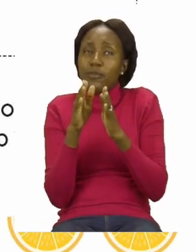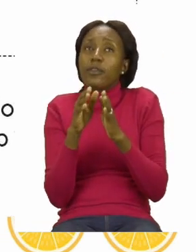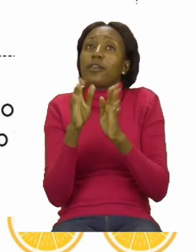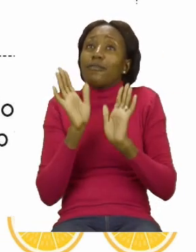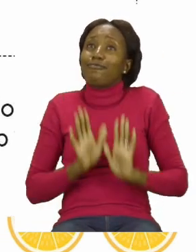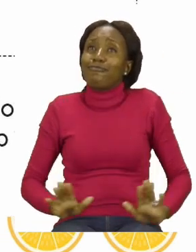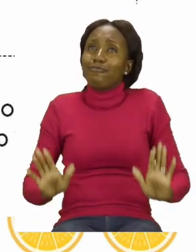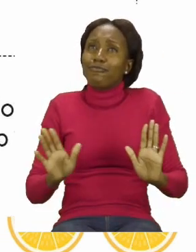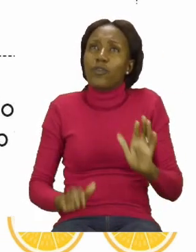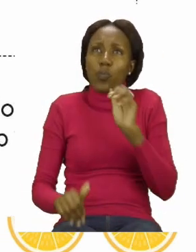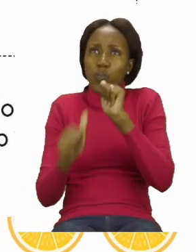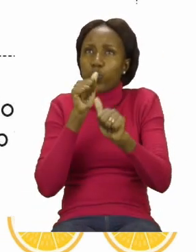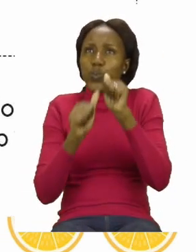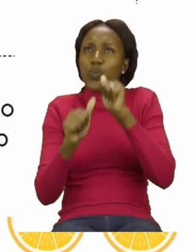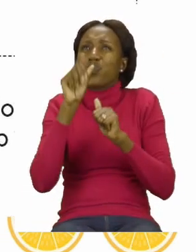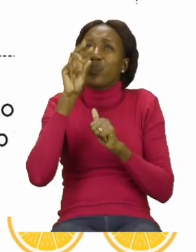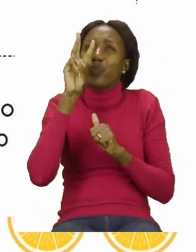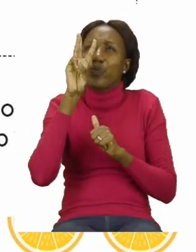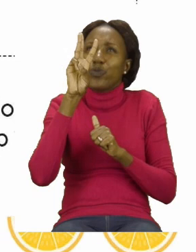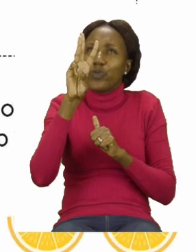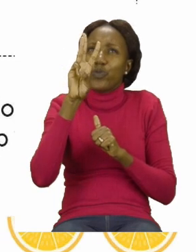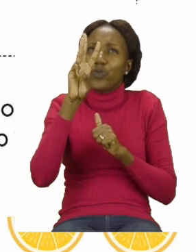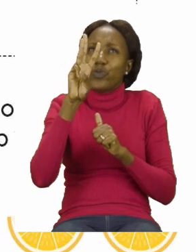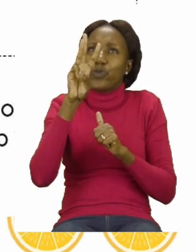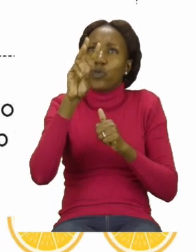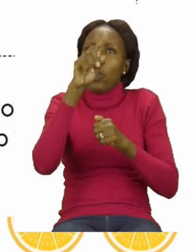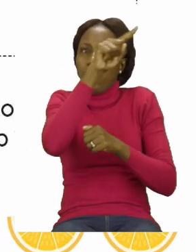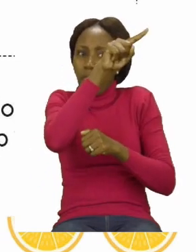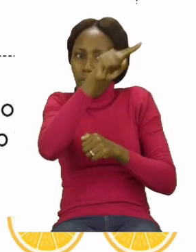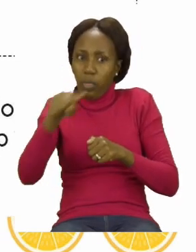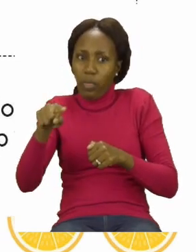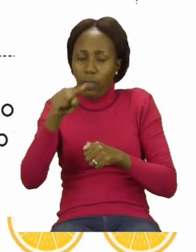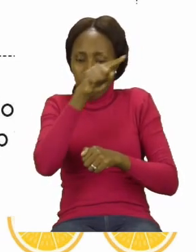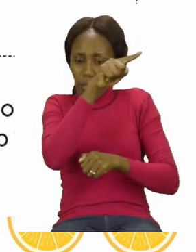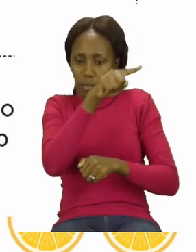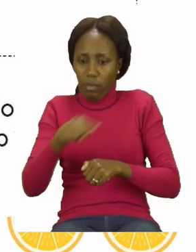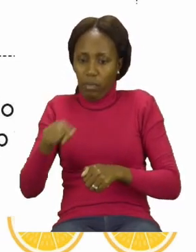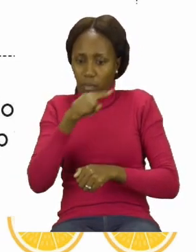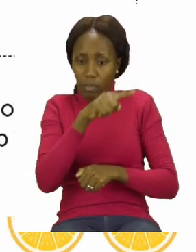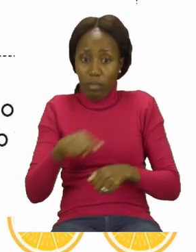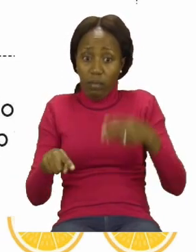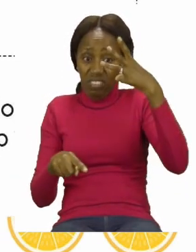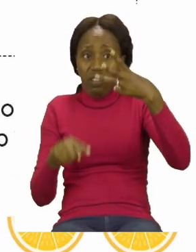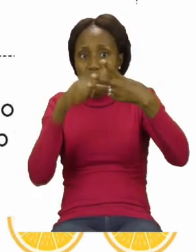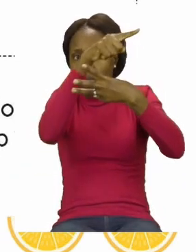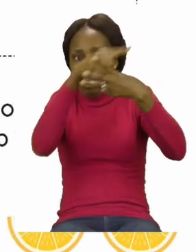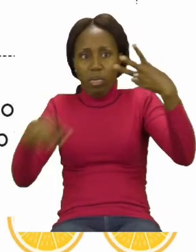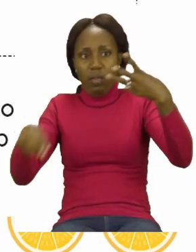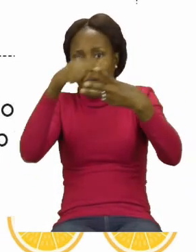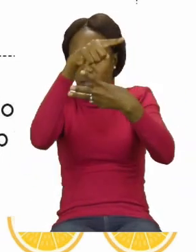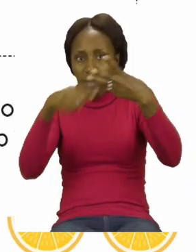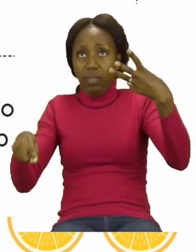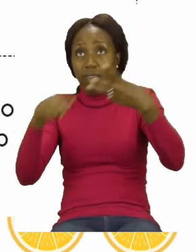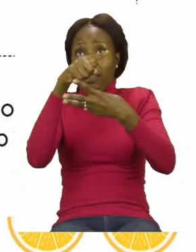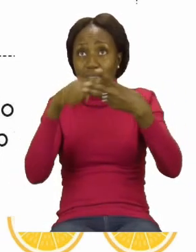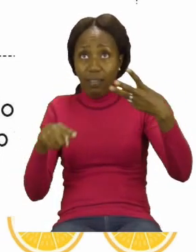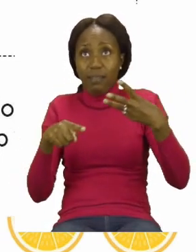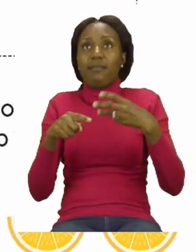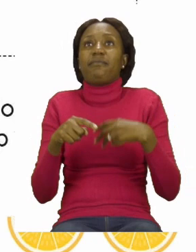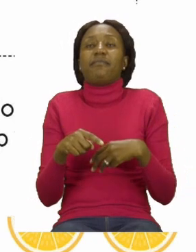ate 3 of them. This is why there are 3 orange slices that have been crossed out.